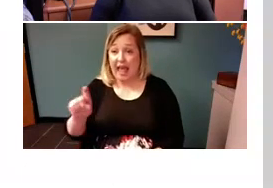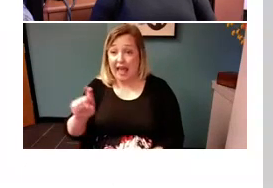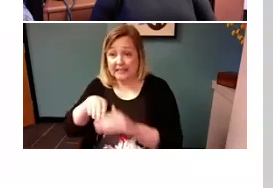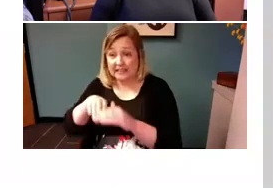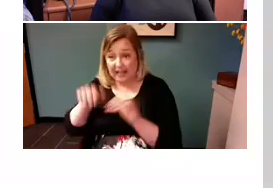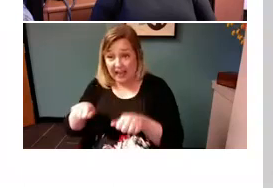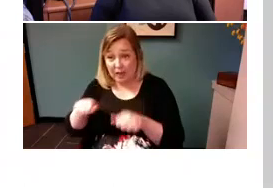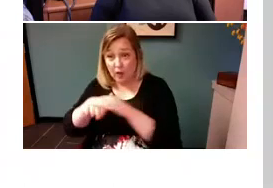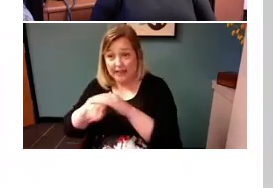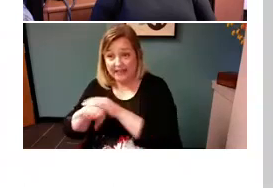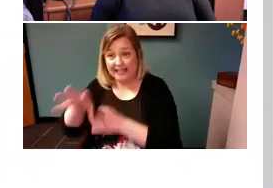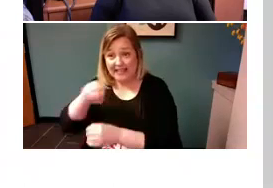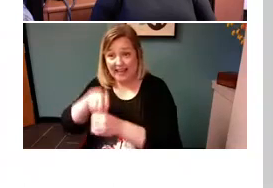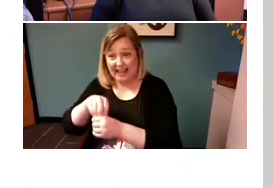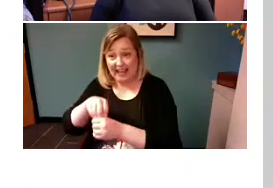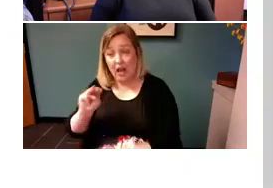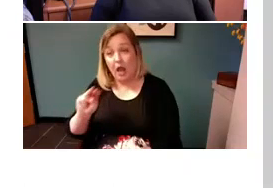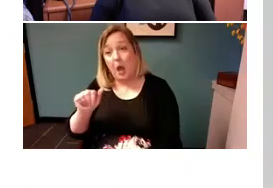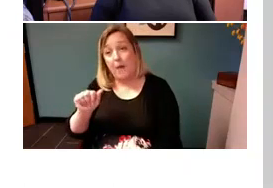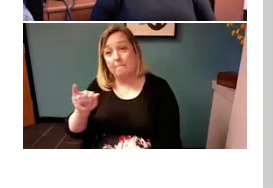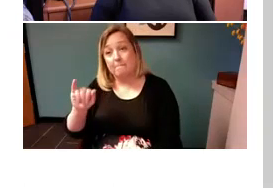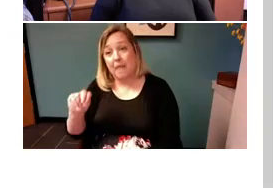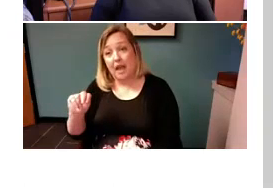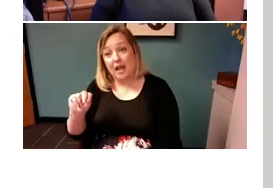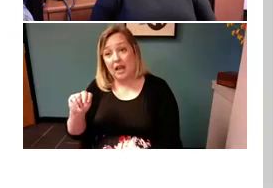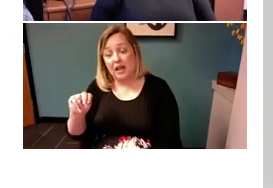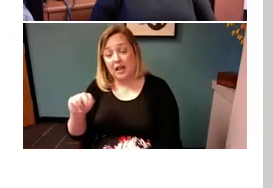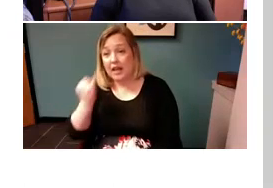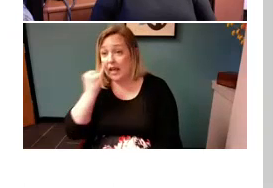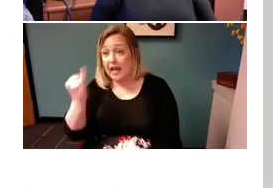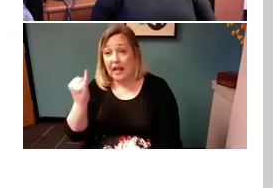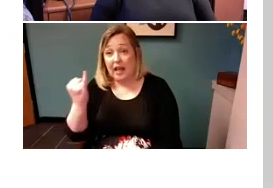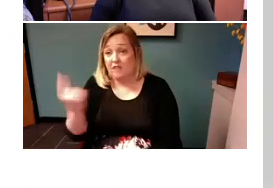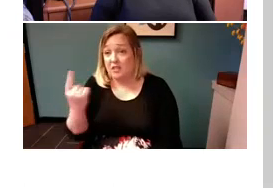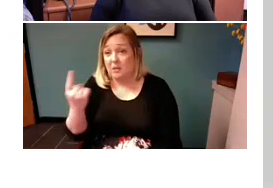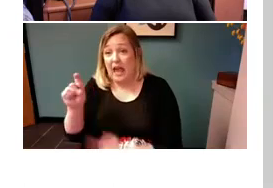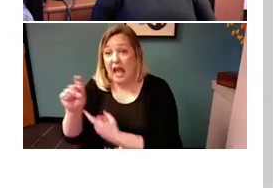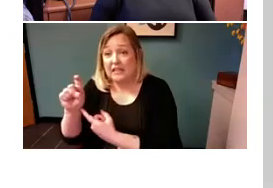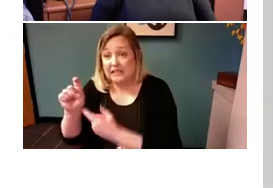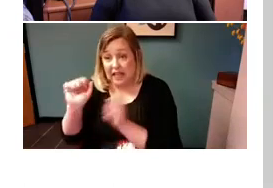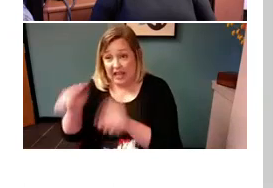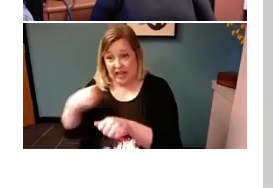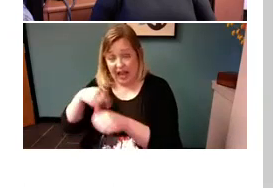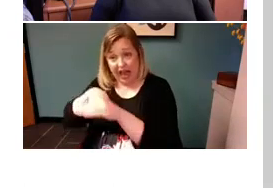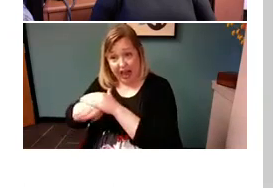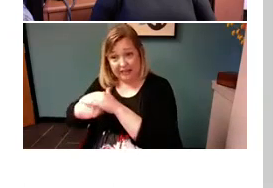no. Can I access something that is x from this main variable, main function